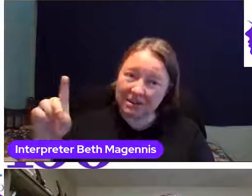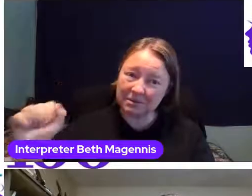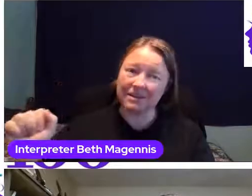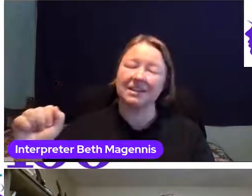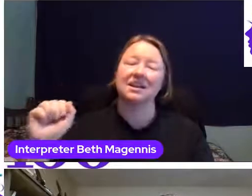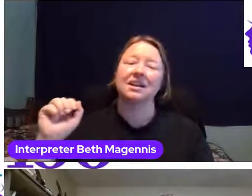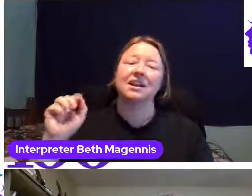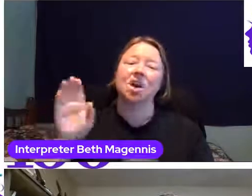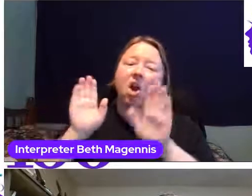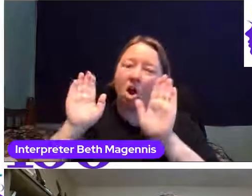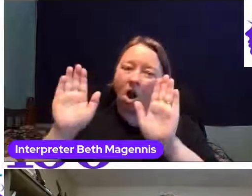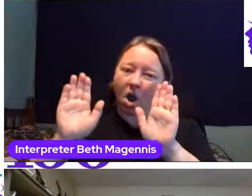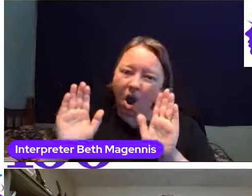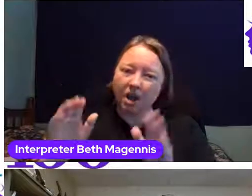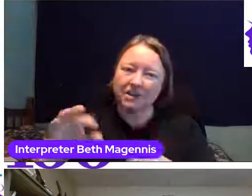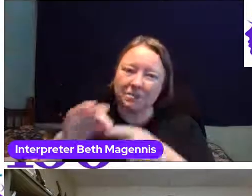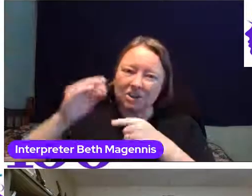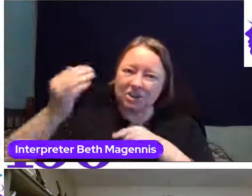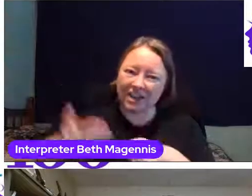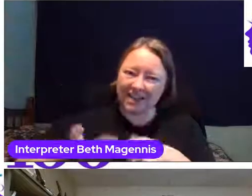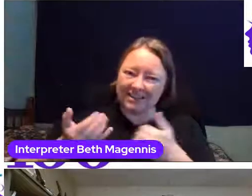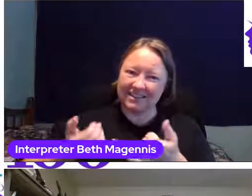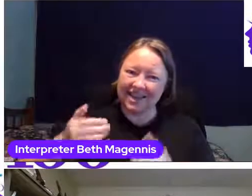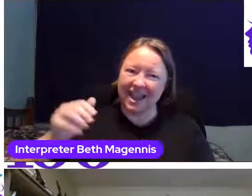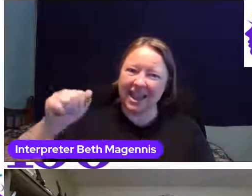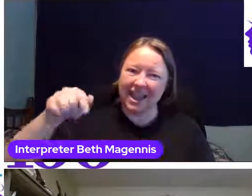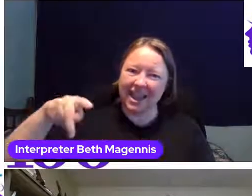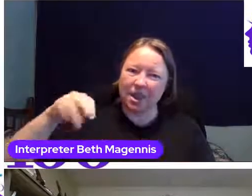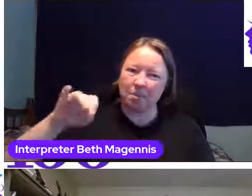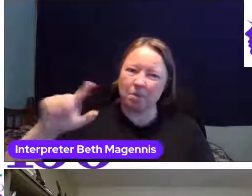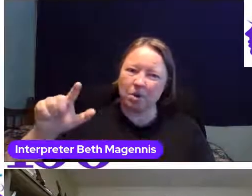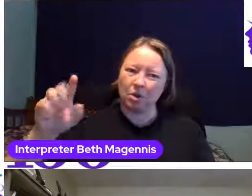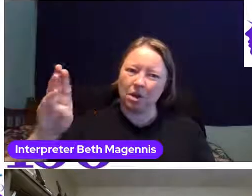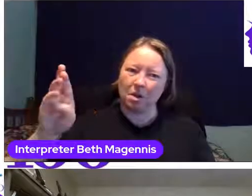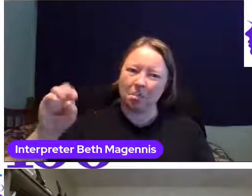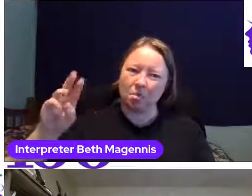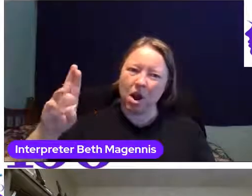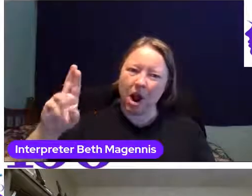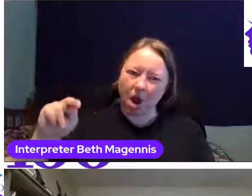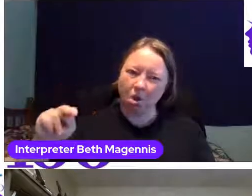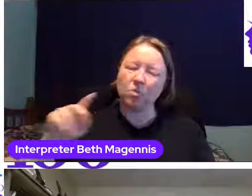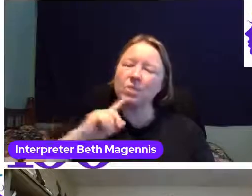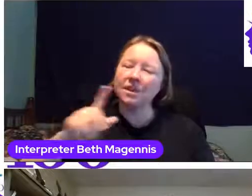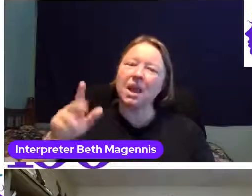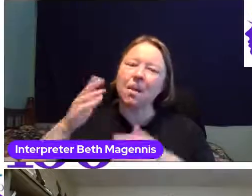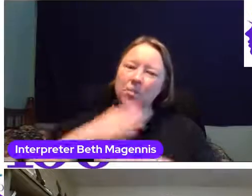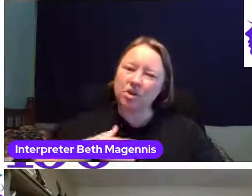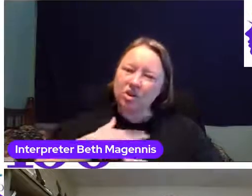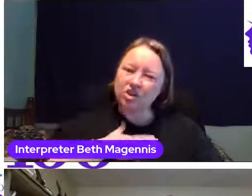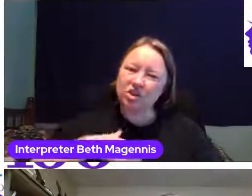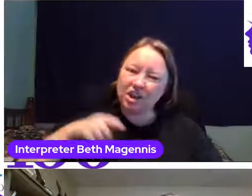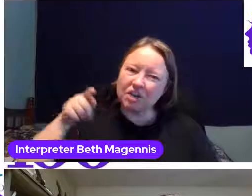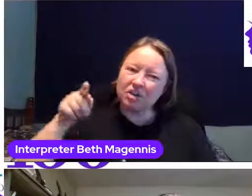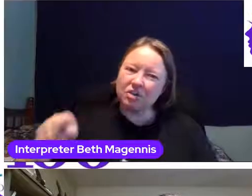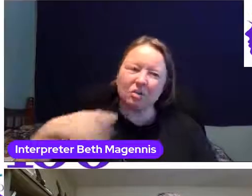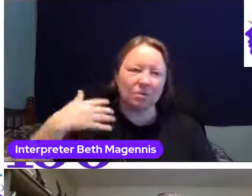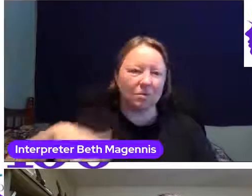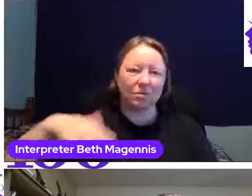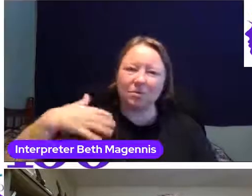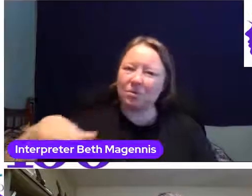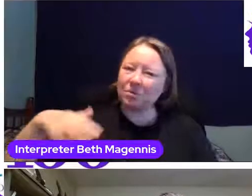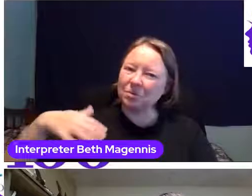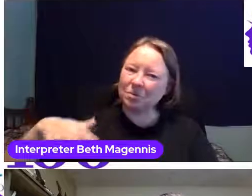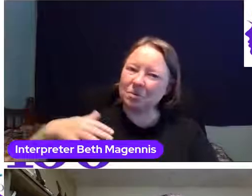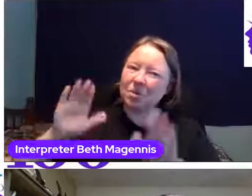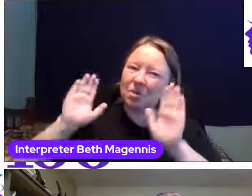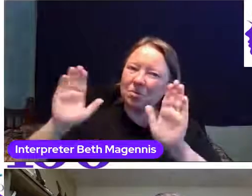our awesome guest today, Miss April Brown. We truly appreciated you. Oh my gosh, what